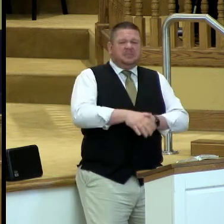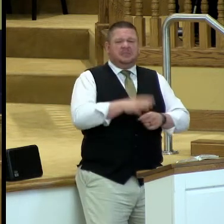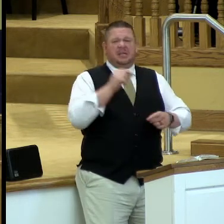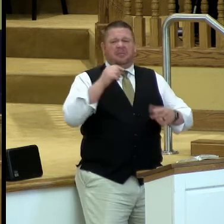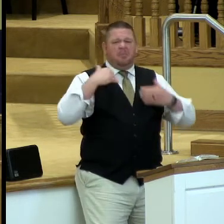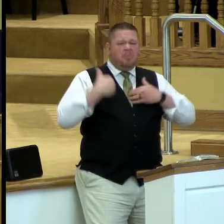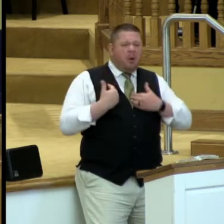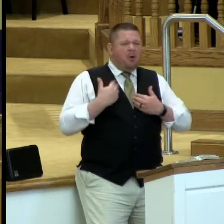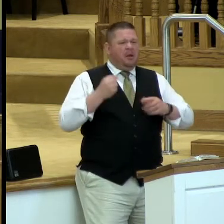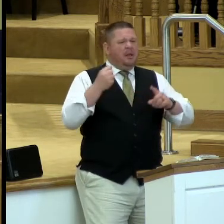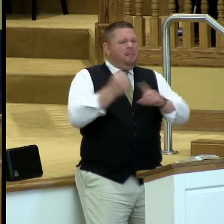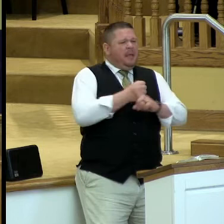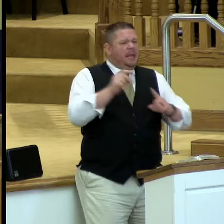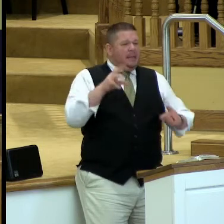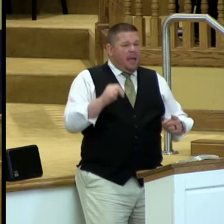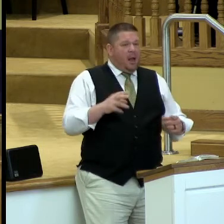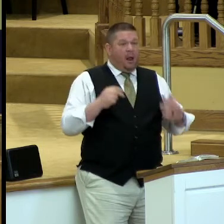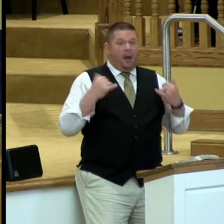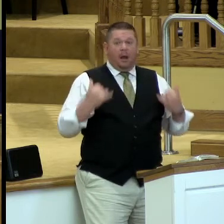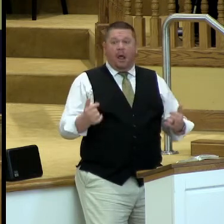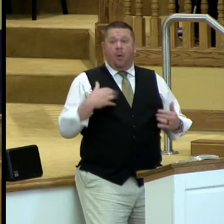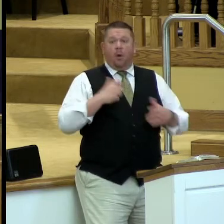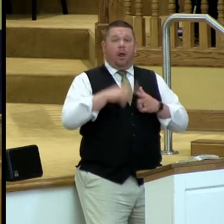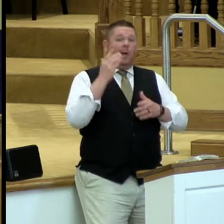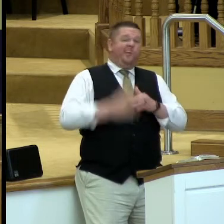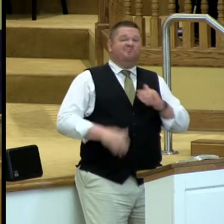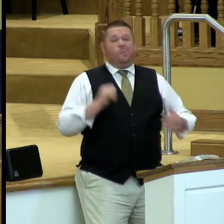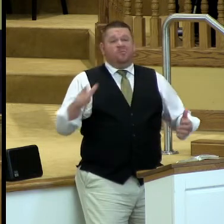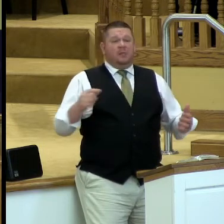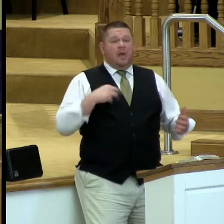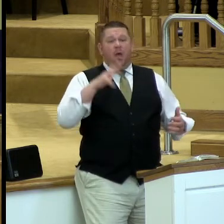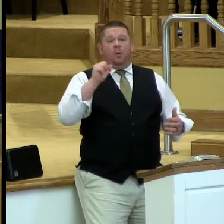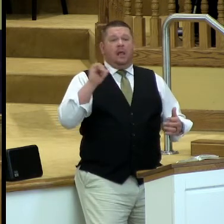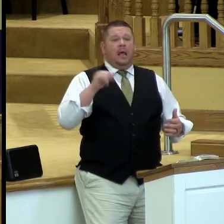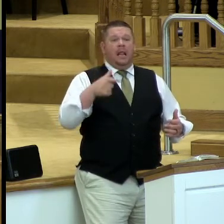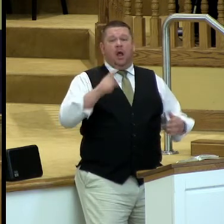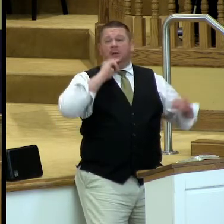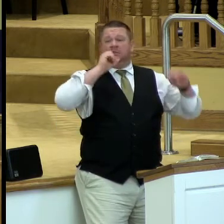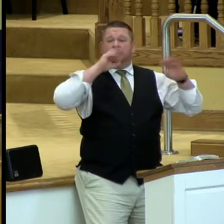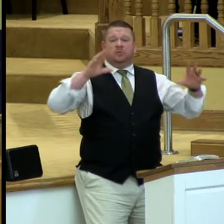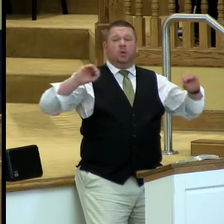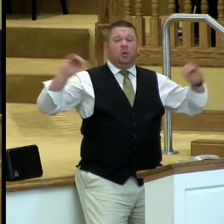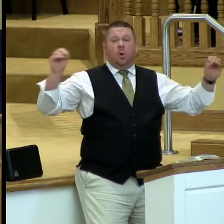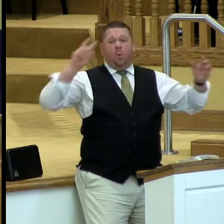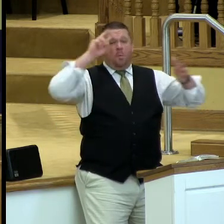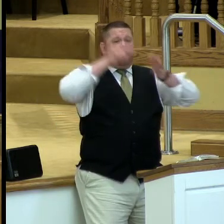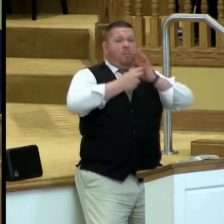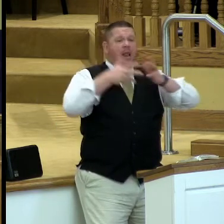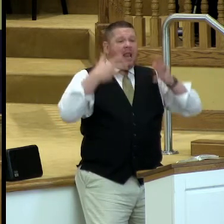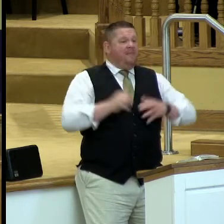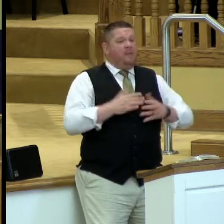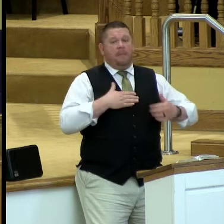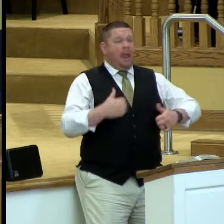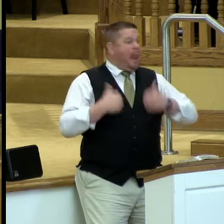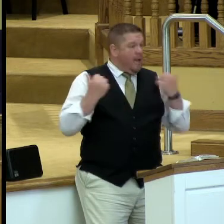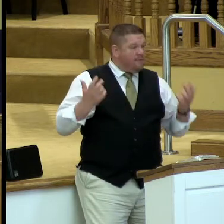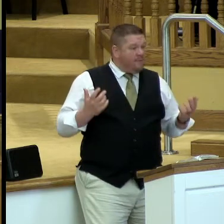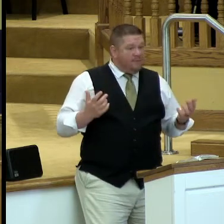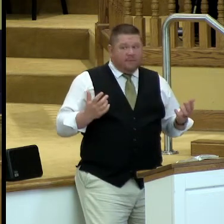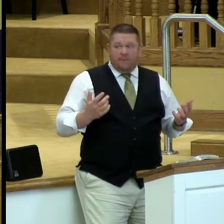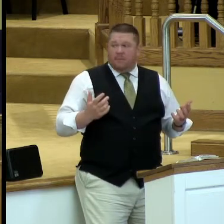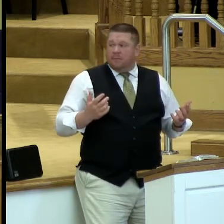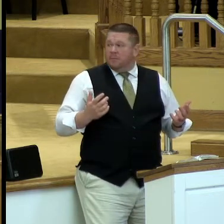and burdened. And I wanted to end it all. I was like, there's absolutely zero purpose left in my life.